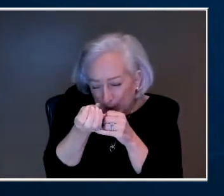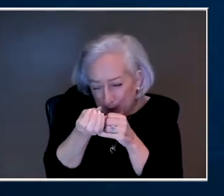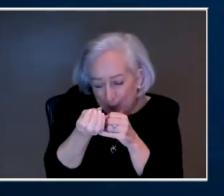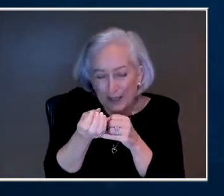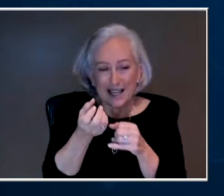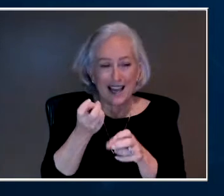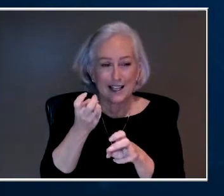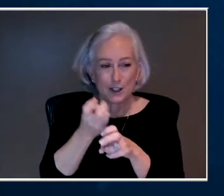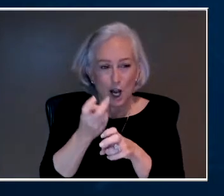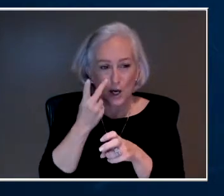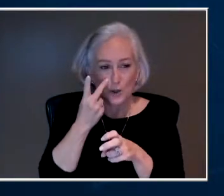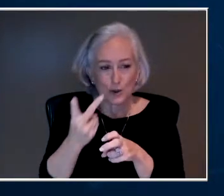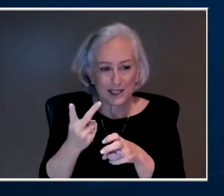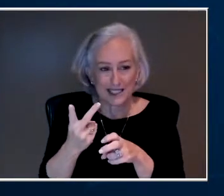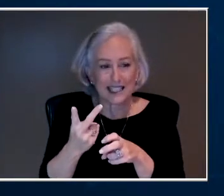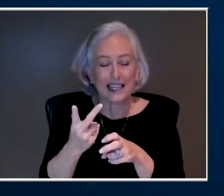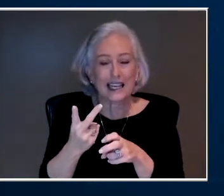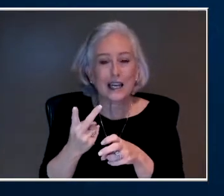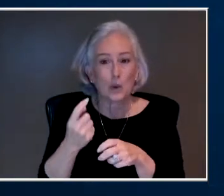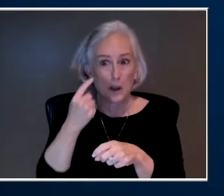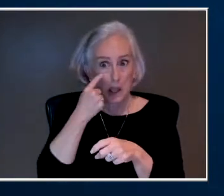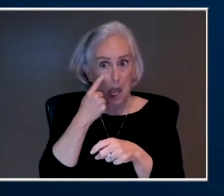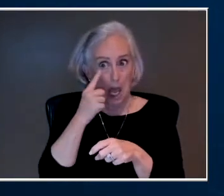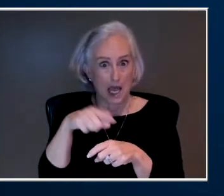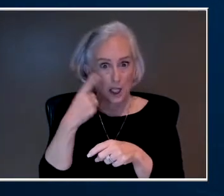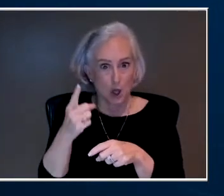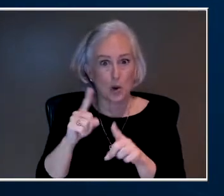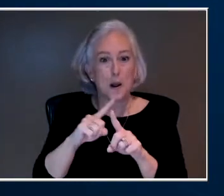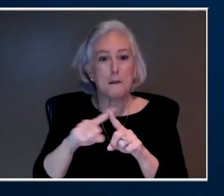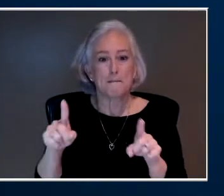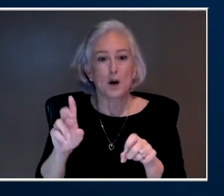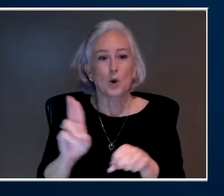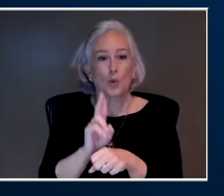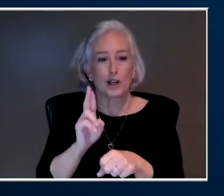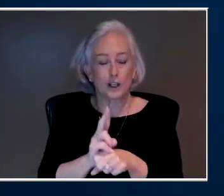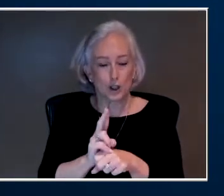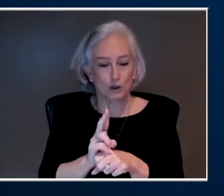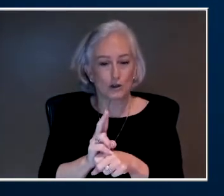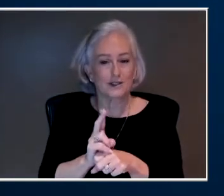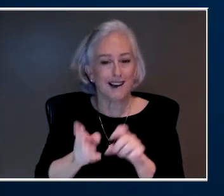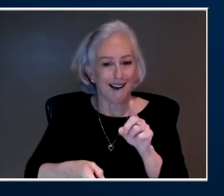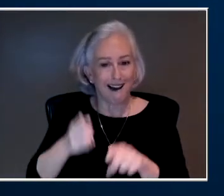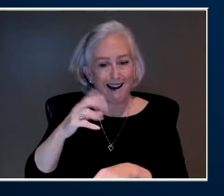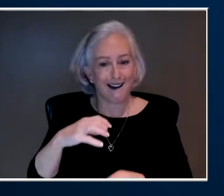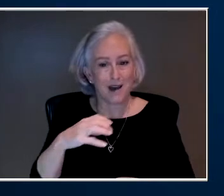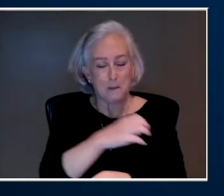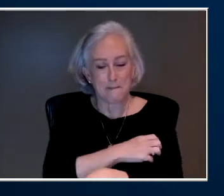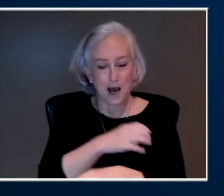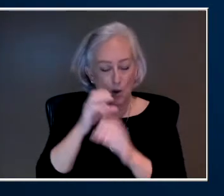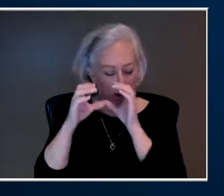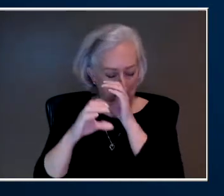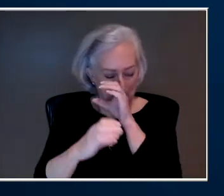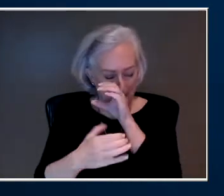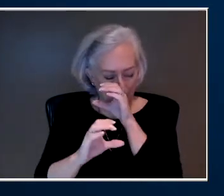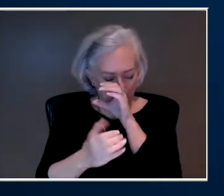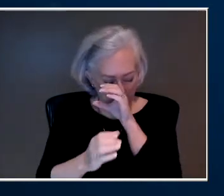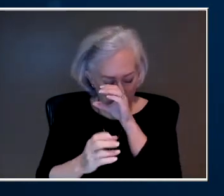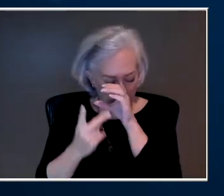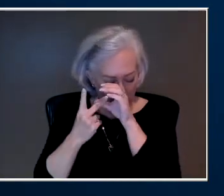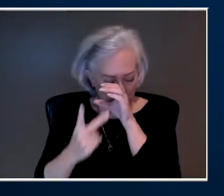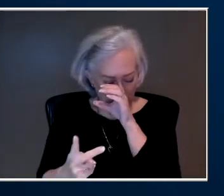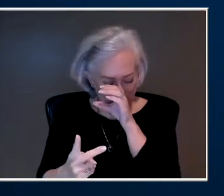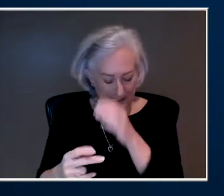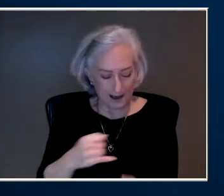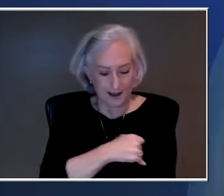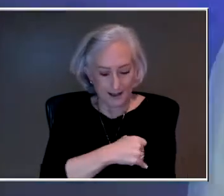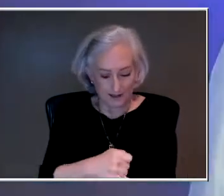naked eye, but we use high-powered loops or microscopes to come in and then reconnect the lymphatic channels into the venous system so there isn't